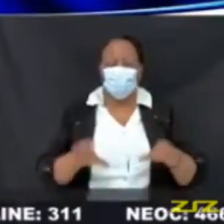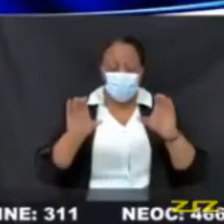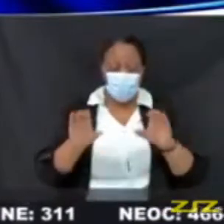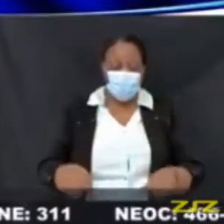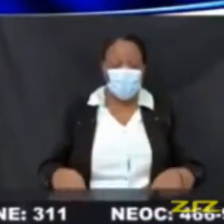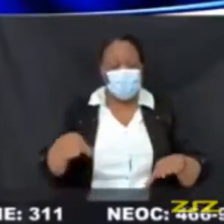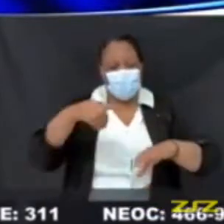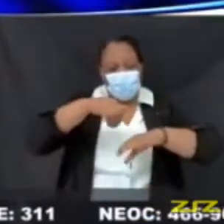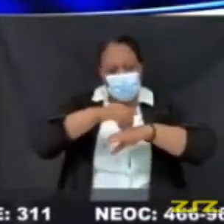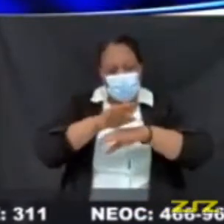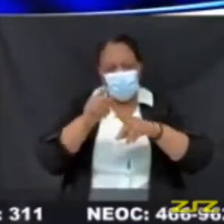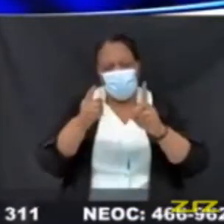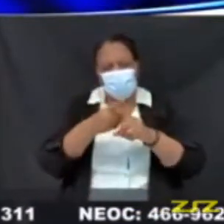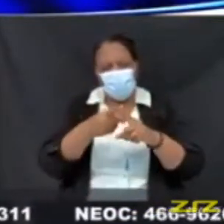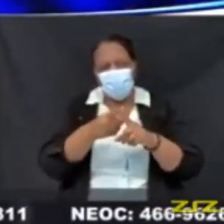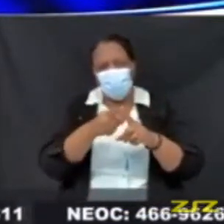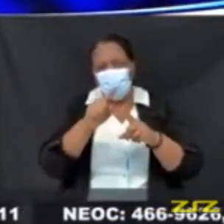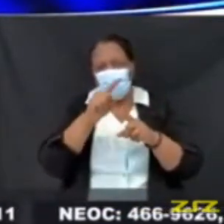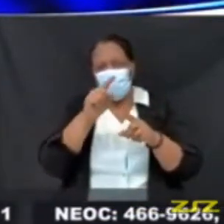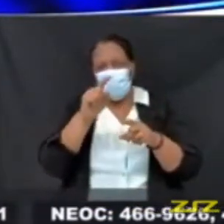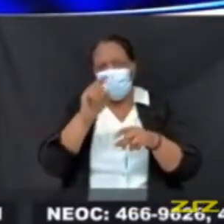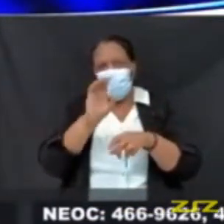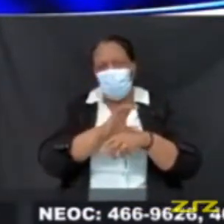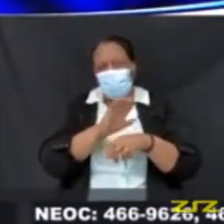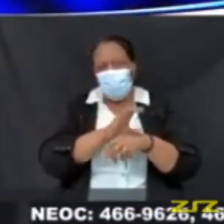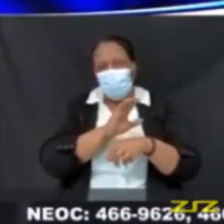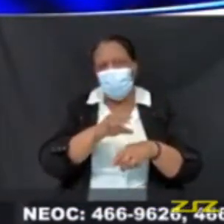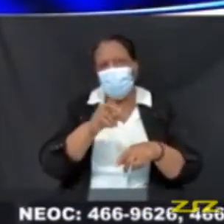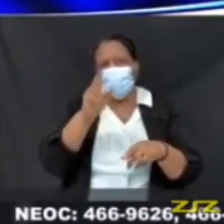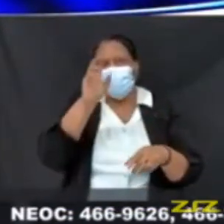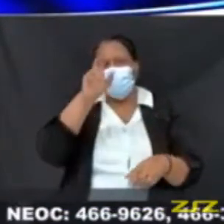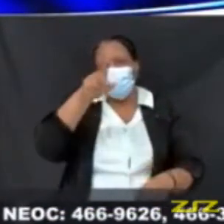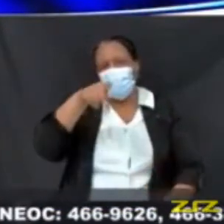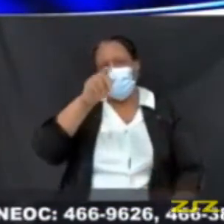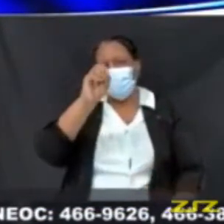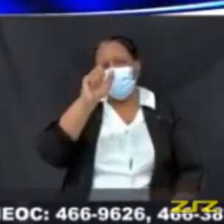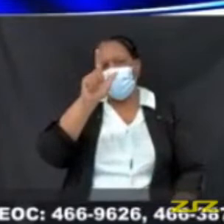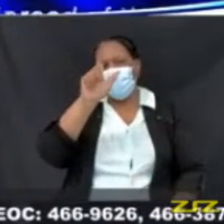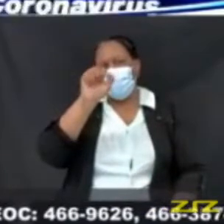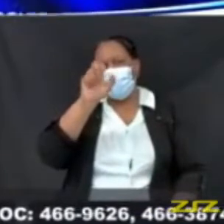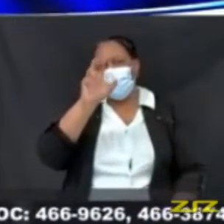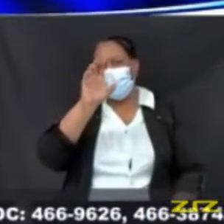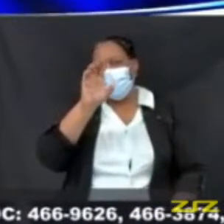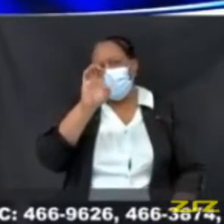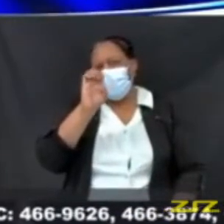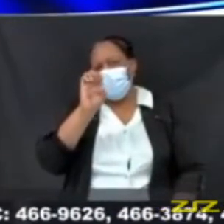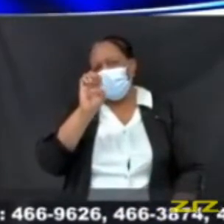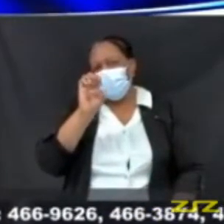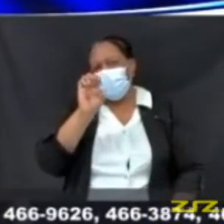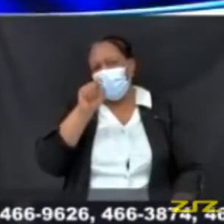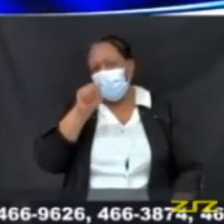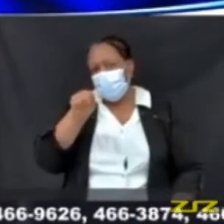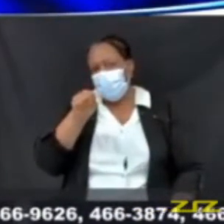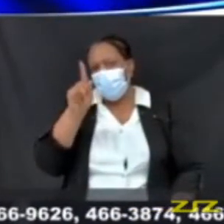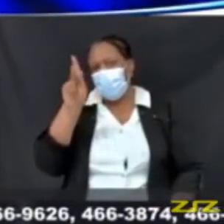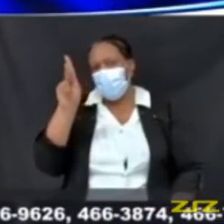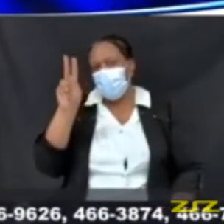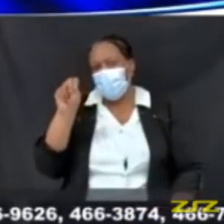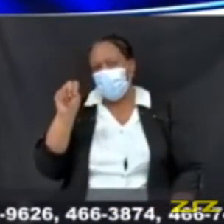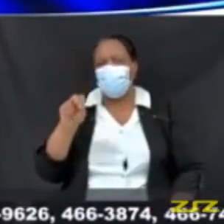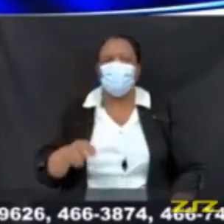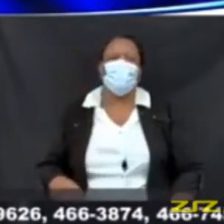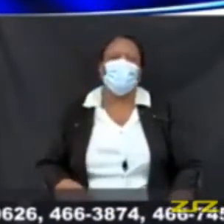website at police.kn. All businesses and enterprises are required to be closed